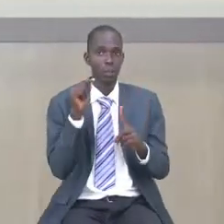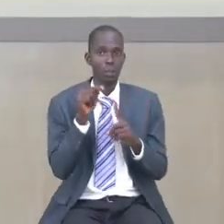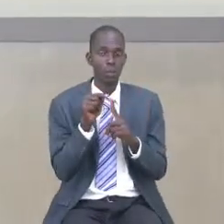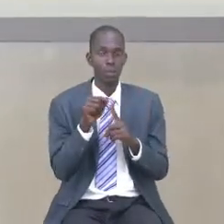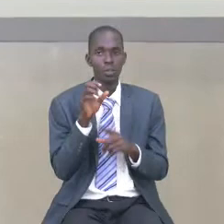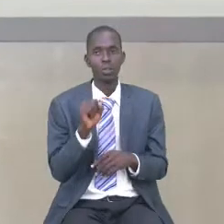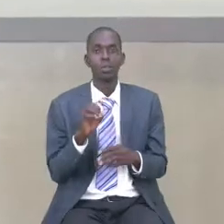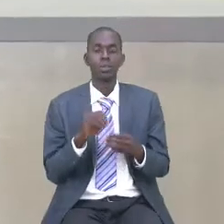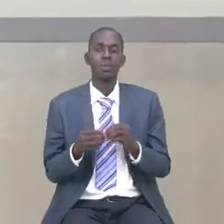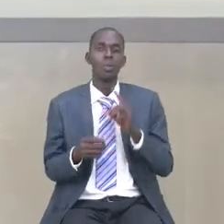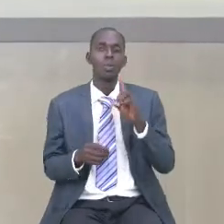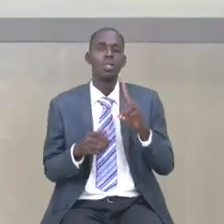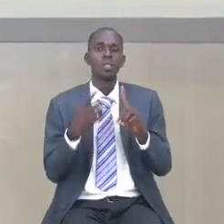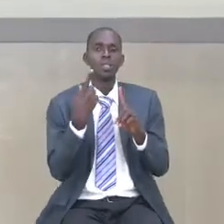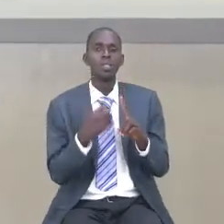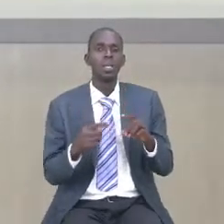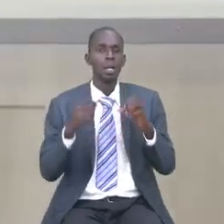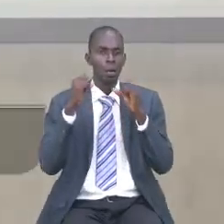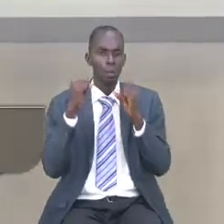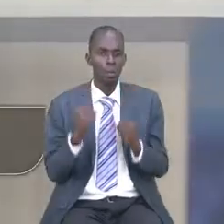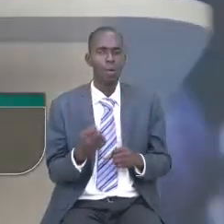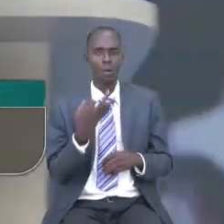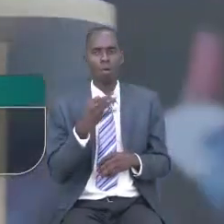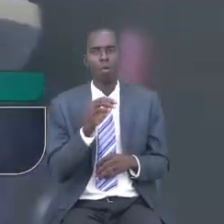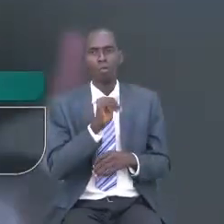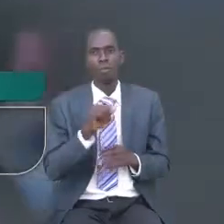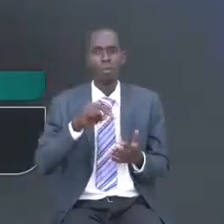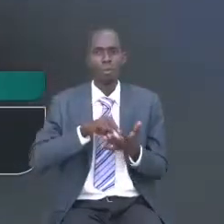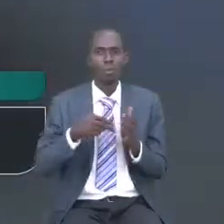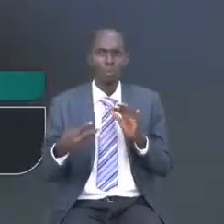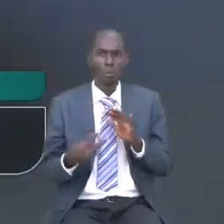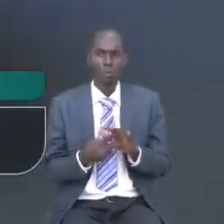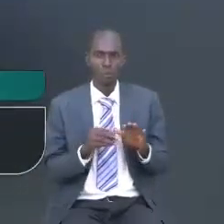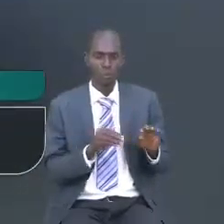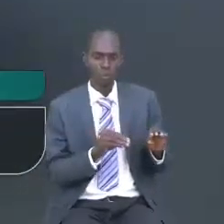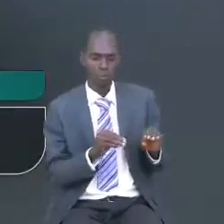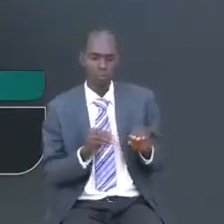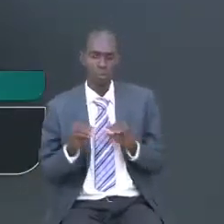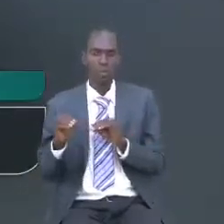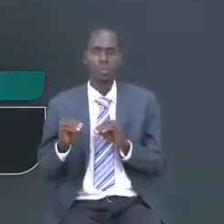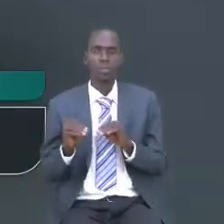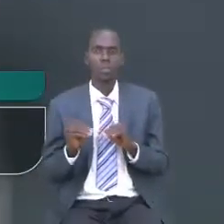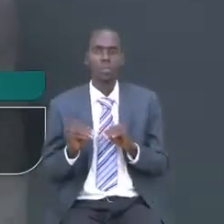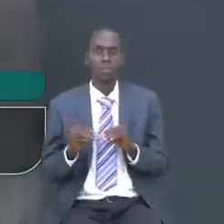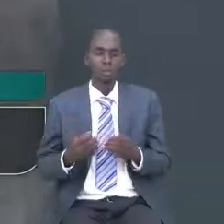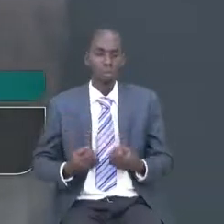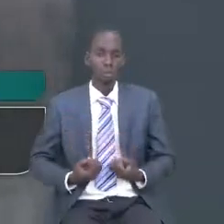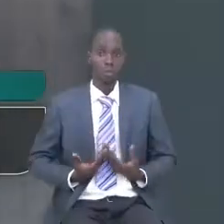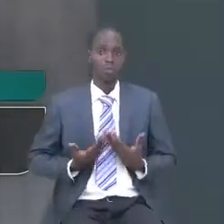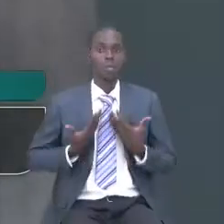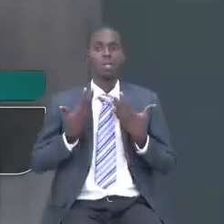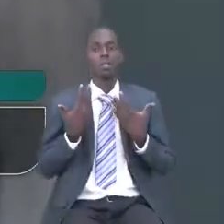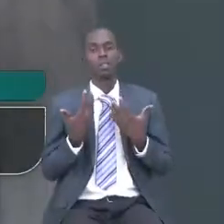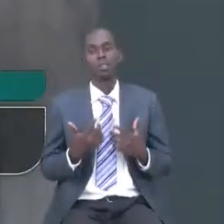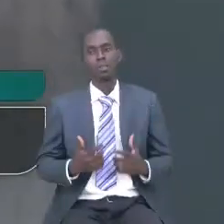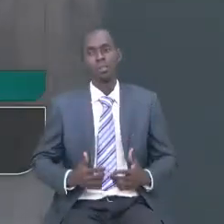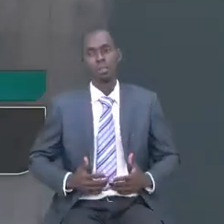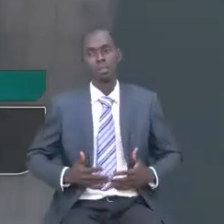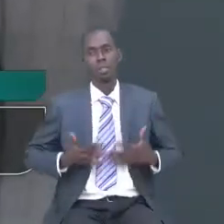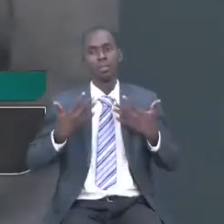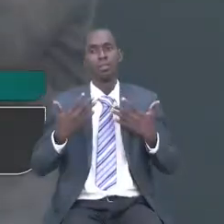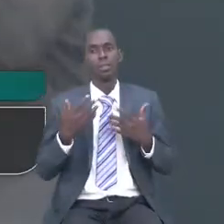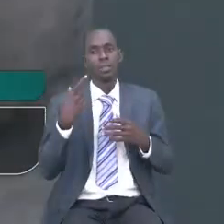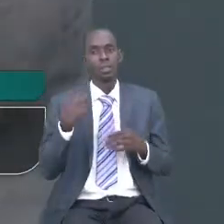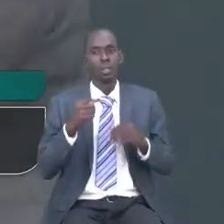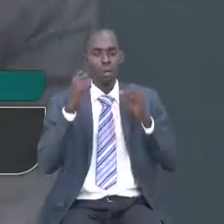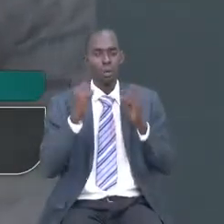Number one, the power of a purpose-driven life. A purpose-driven